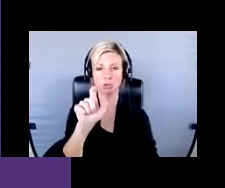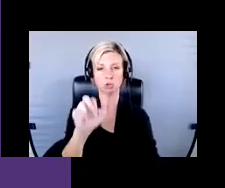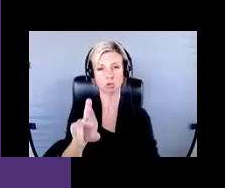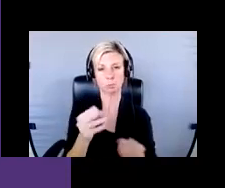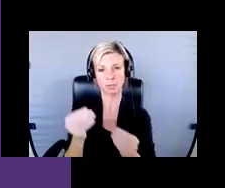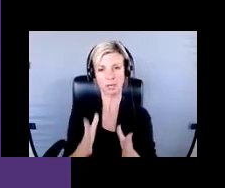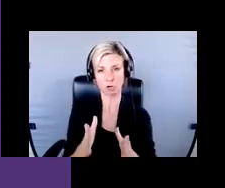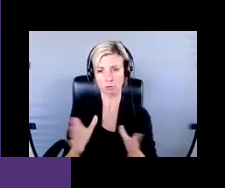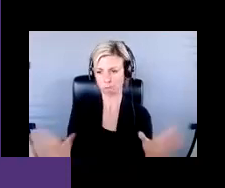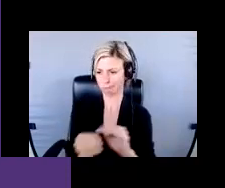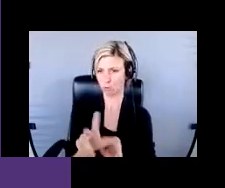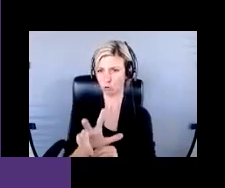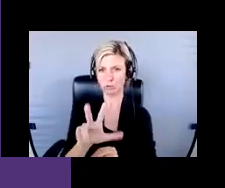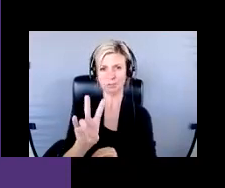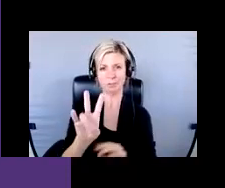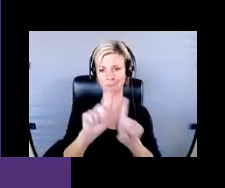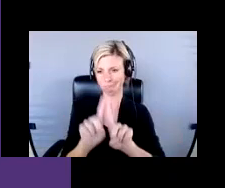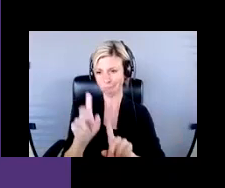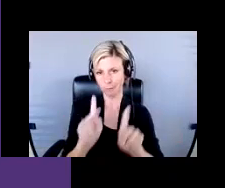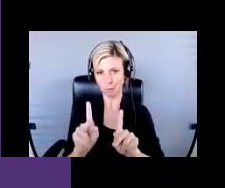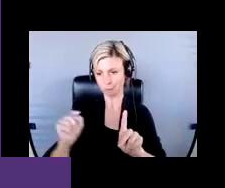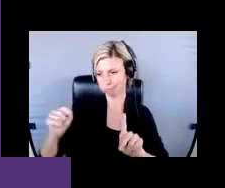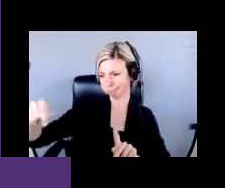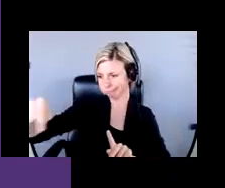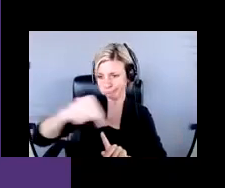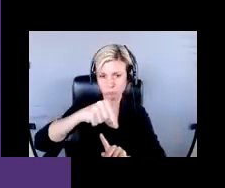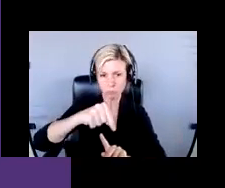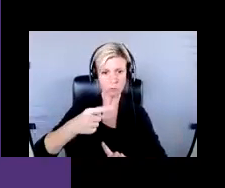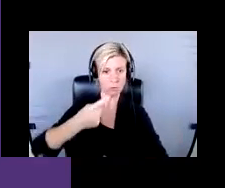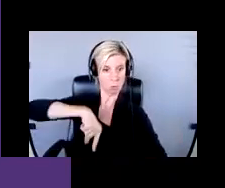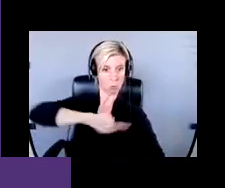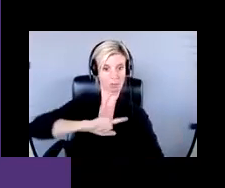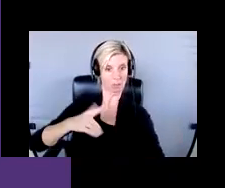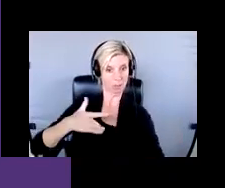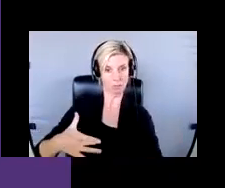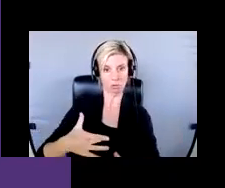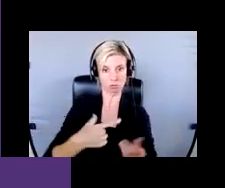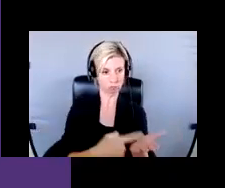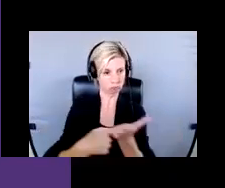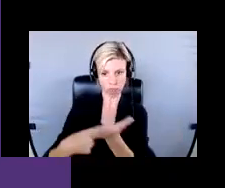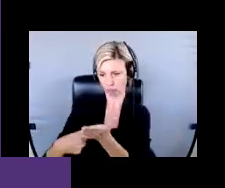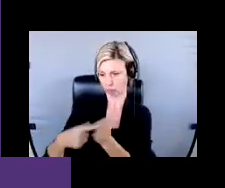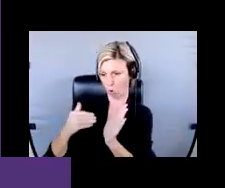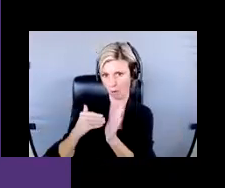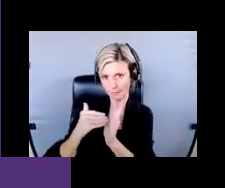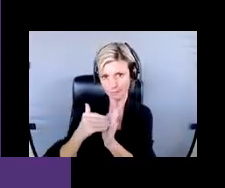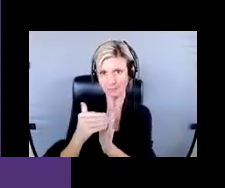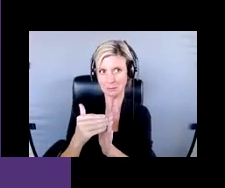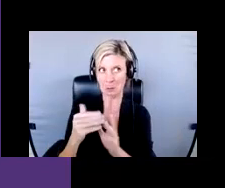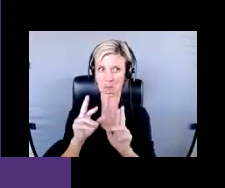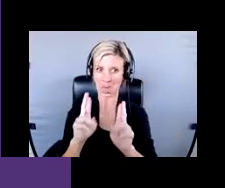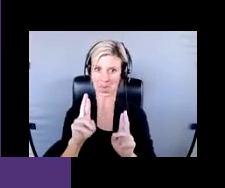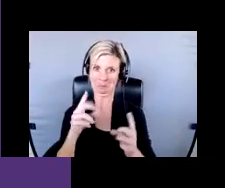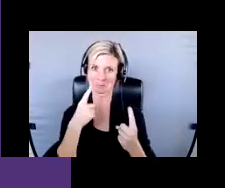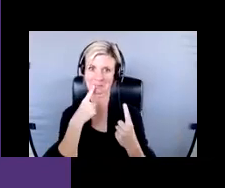province, and we meet with them regularly. And what we're doing, and I hope that it's working, and I know